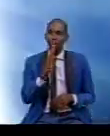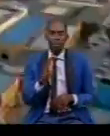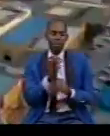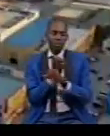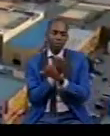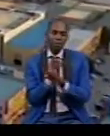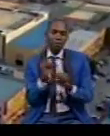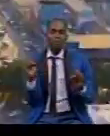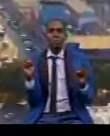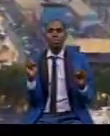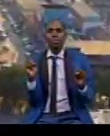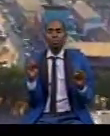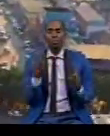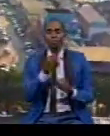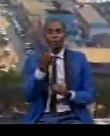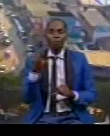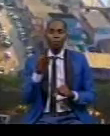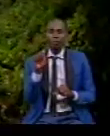then